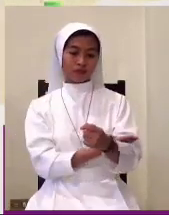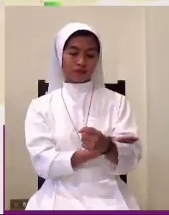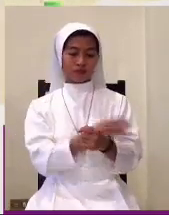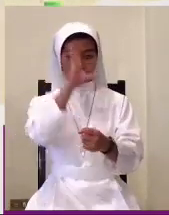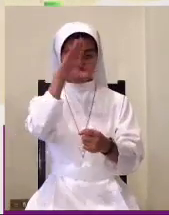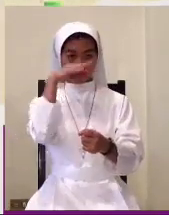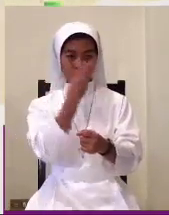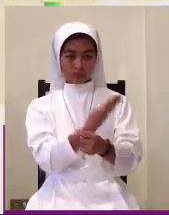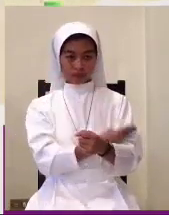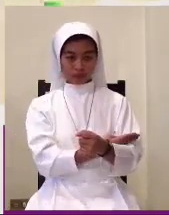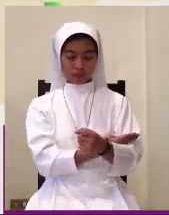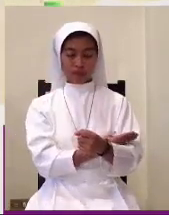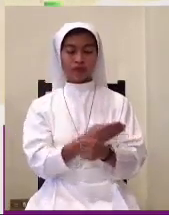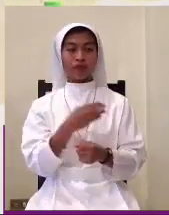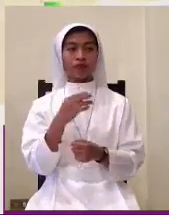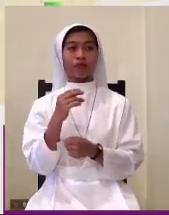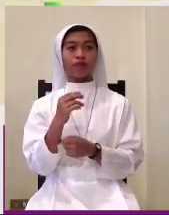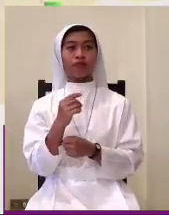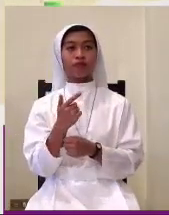in a distance,